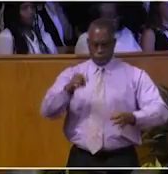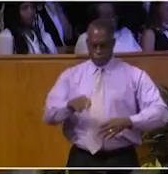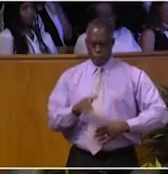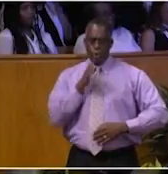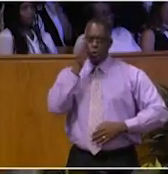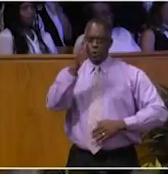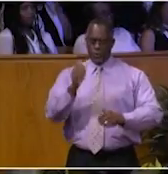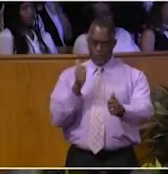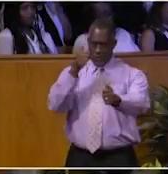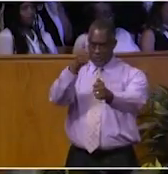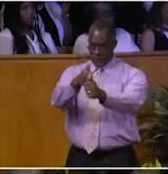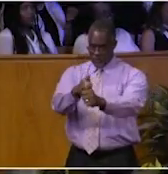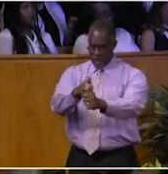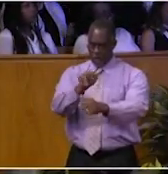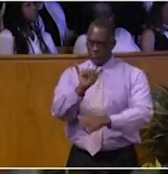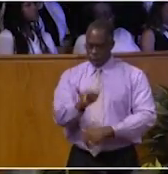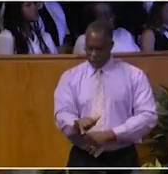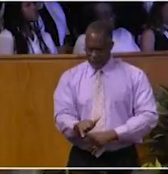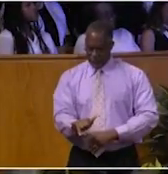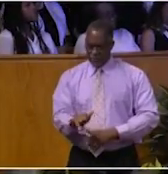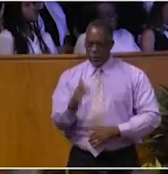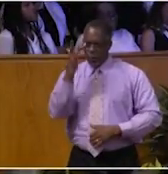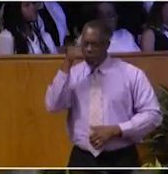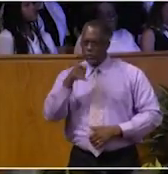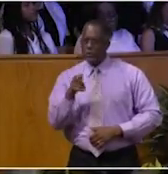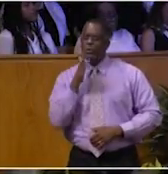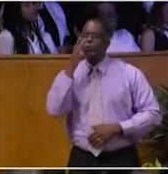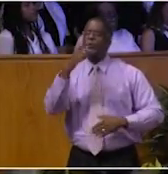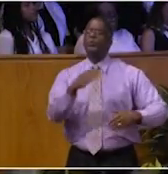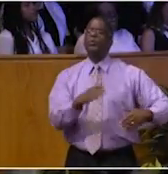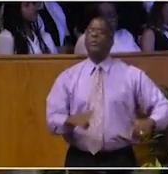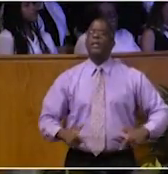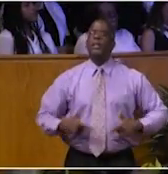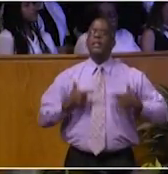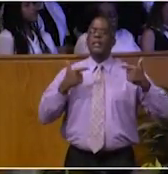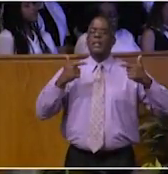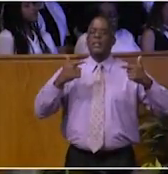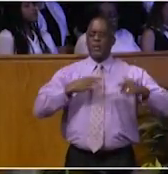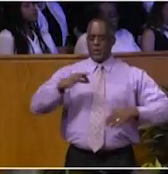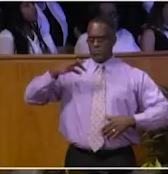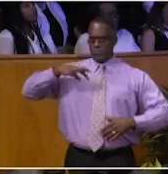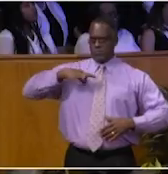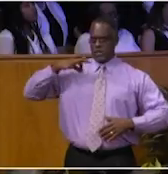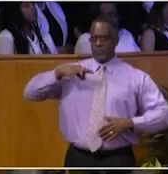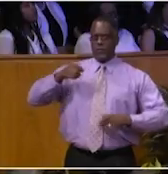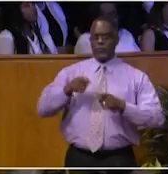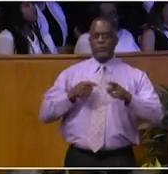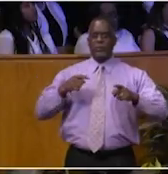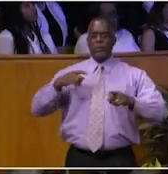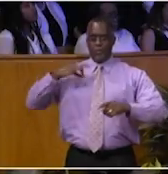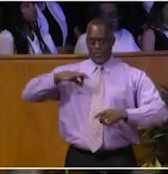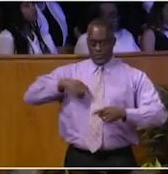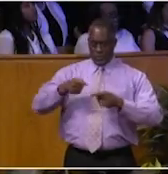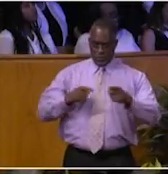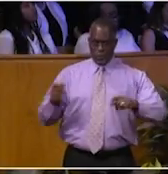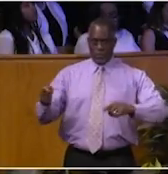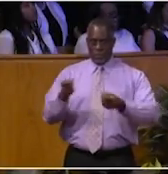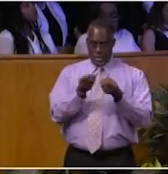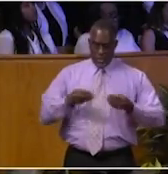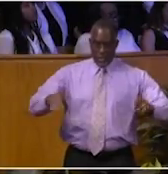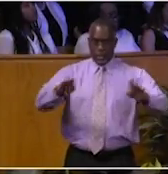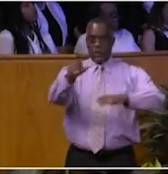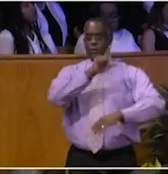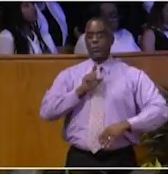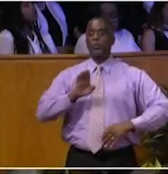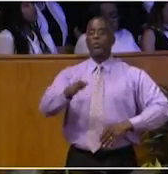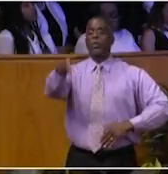shall follow that so that you may live and inherit the land that the Lord your God has given you."